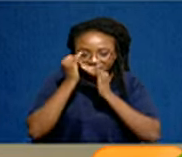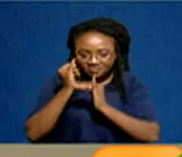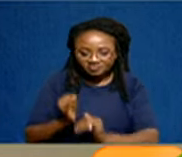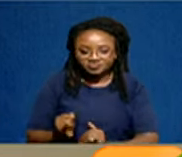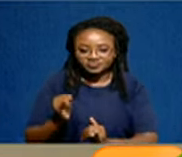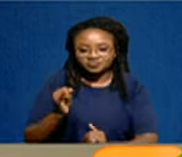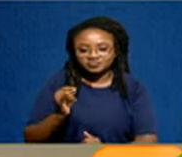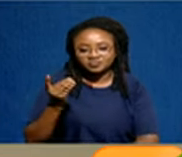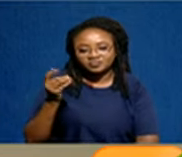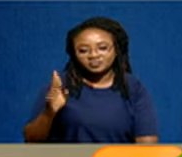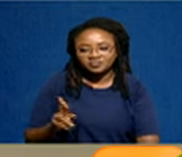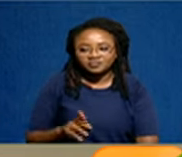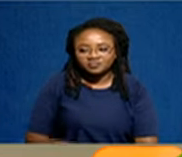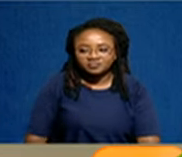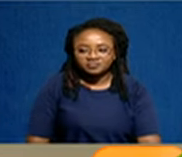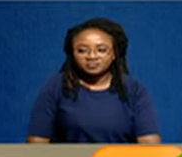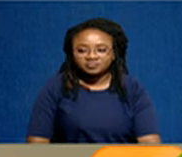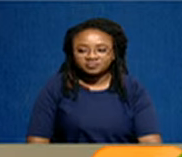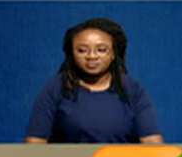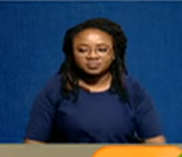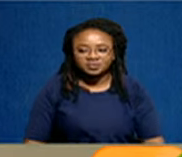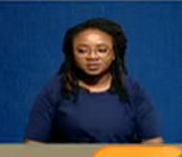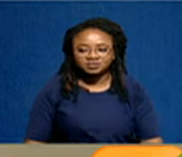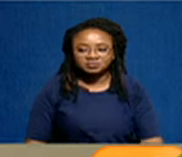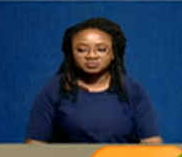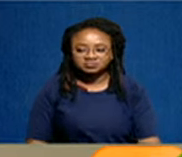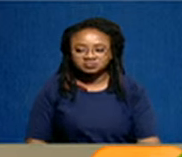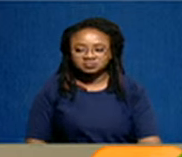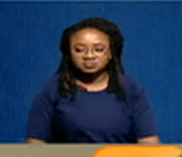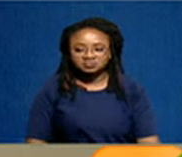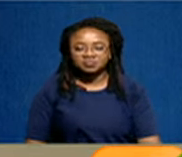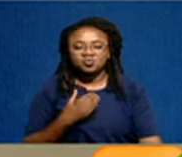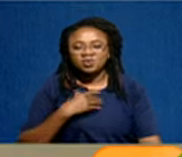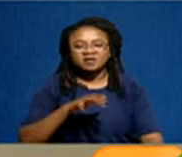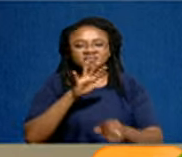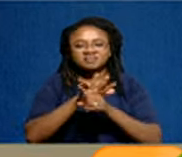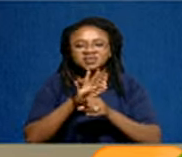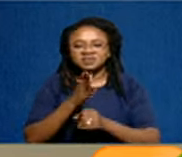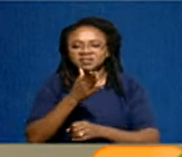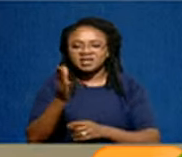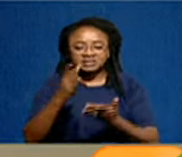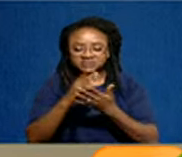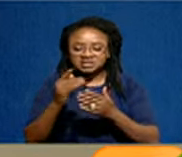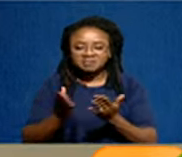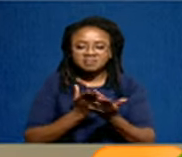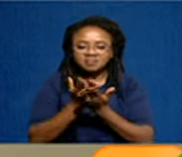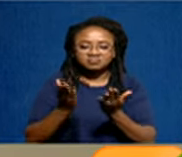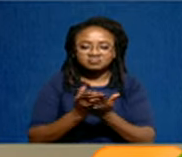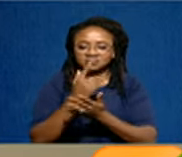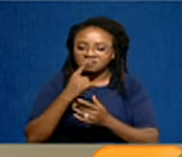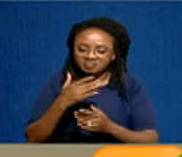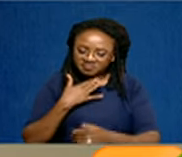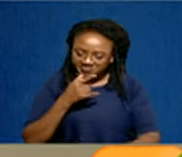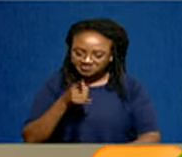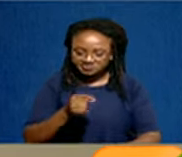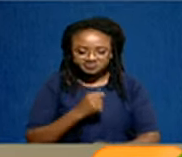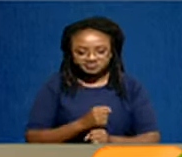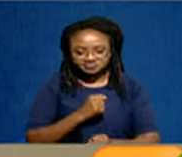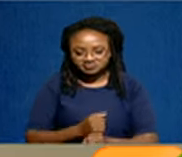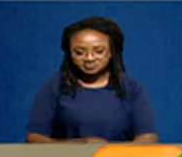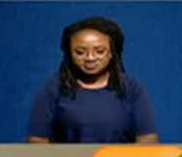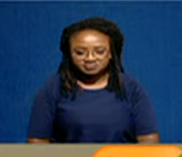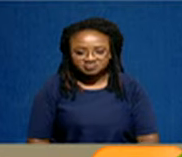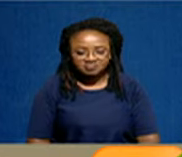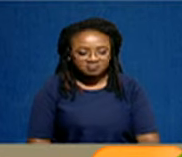doctors. There are, in fact, very many in the market. And many have even started reaching out to us, telling us they would want the jobs.